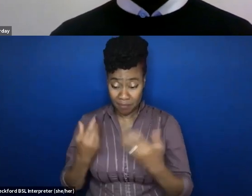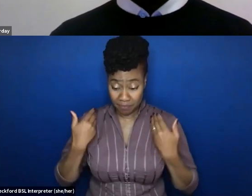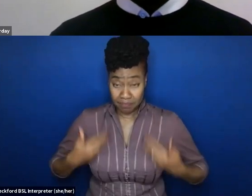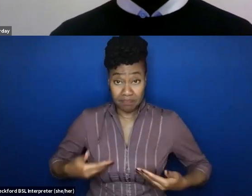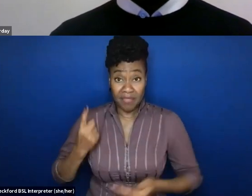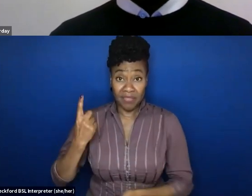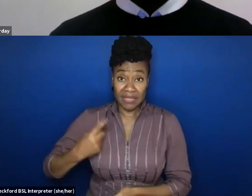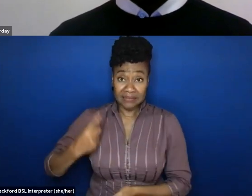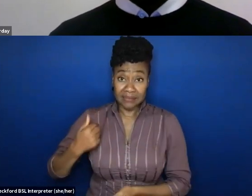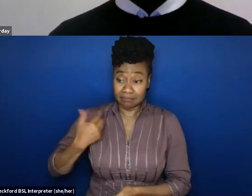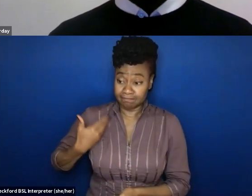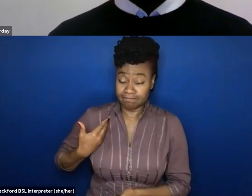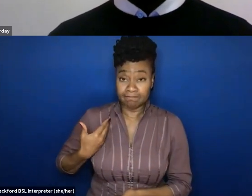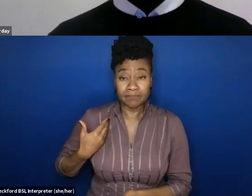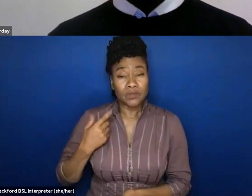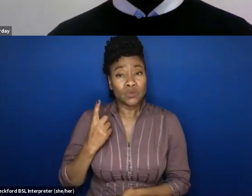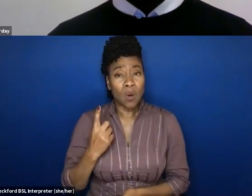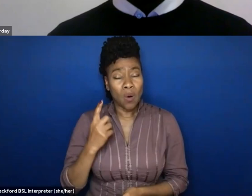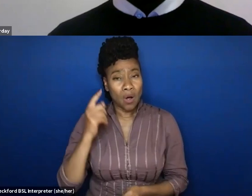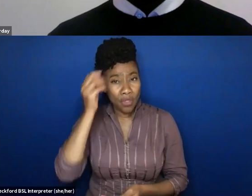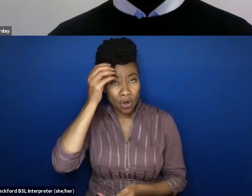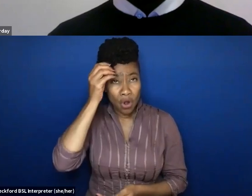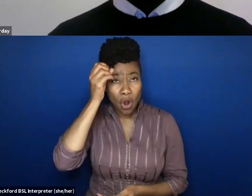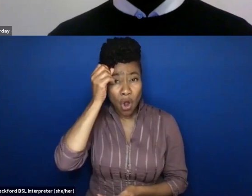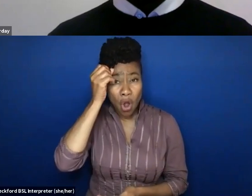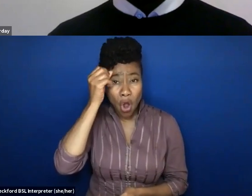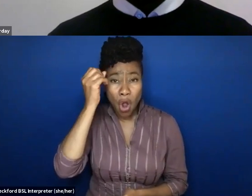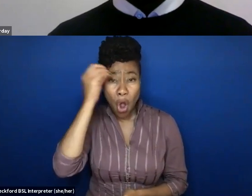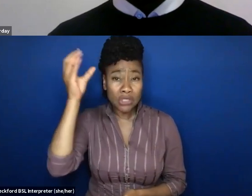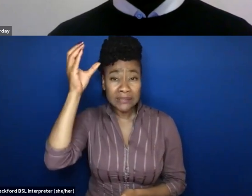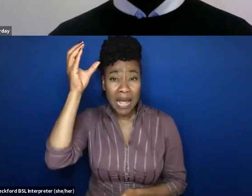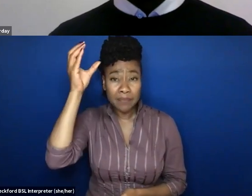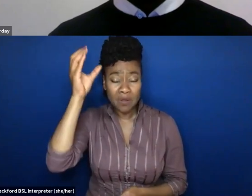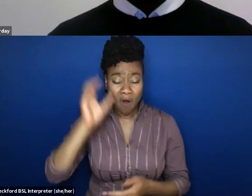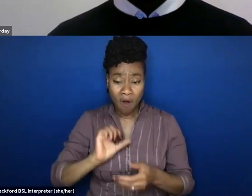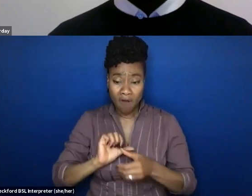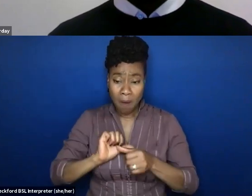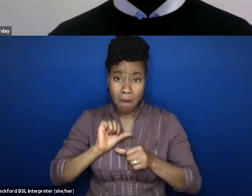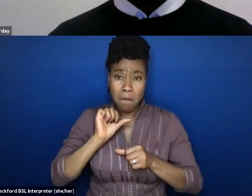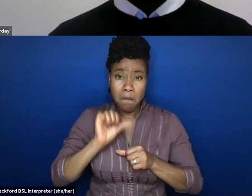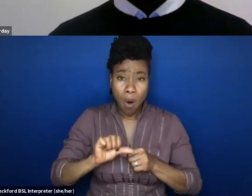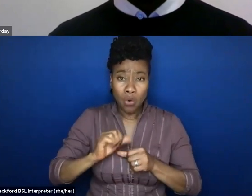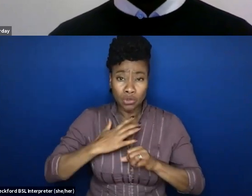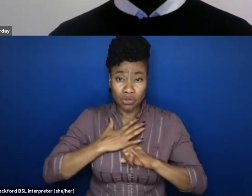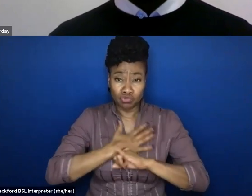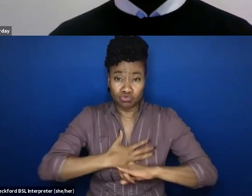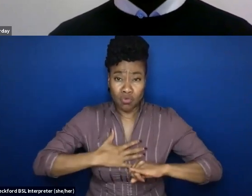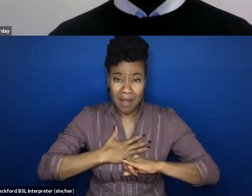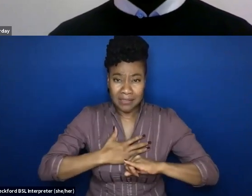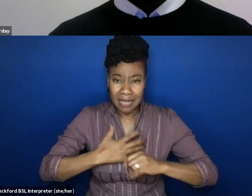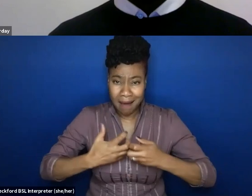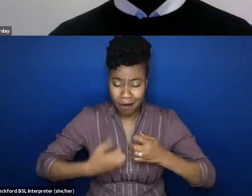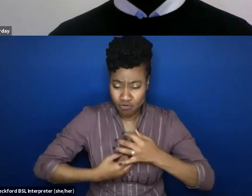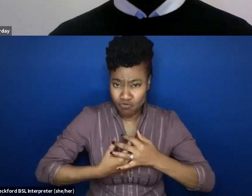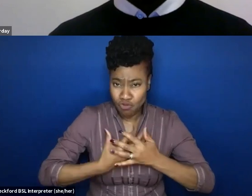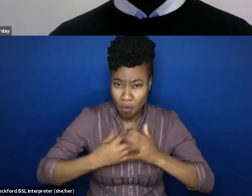of post-traumatic growth, looking at how can I grow out of my situation? How can I change